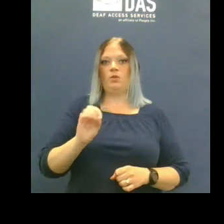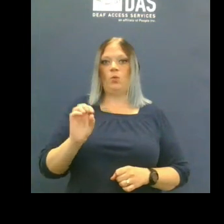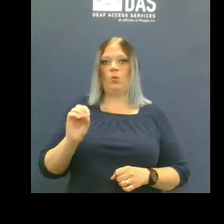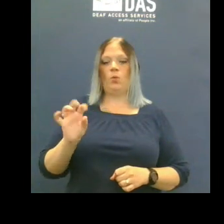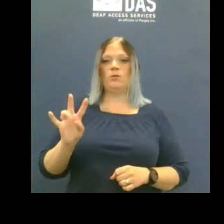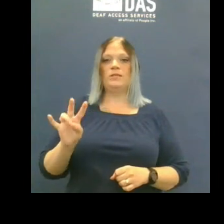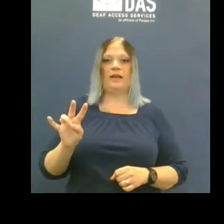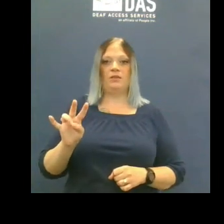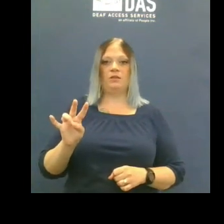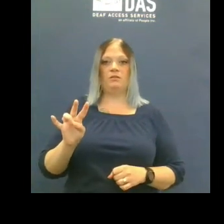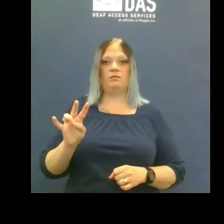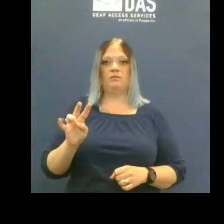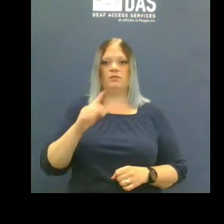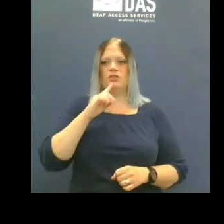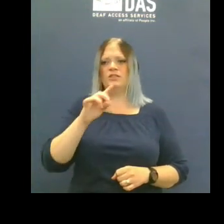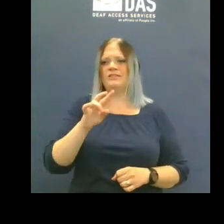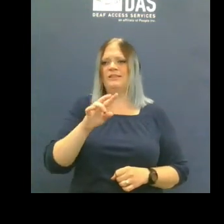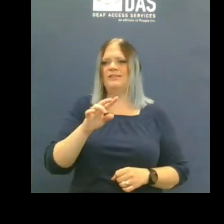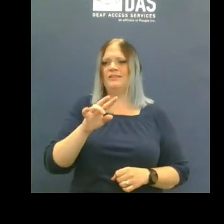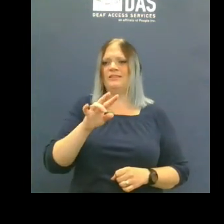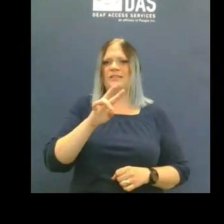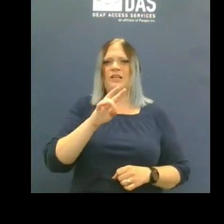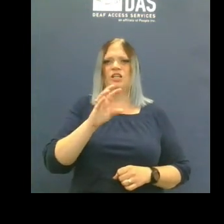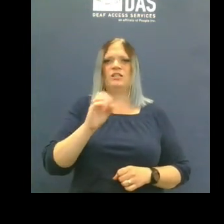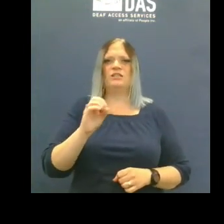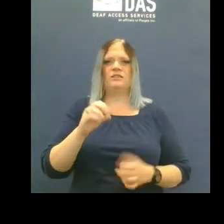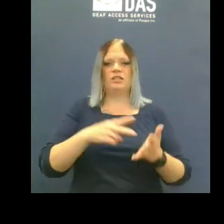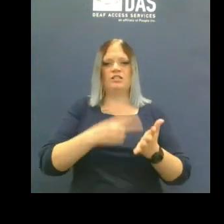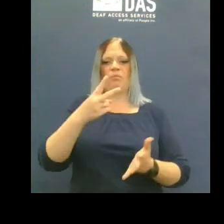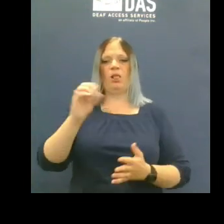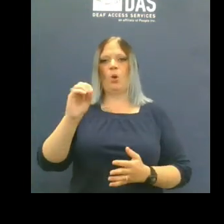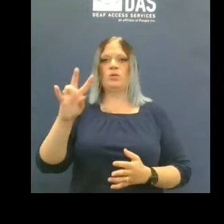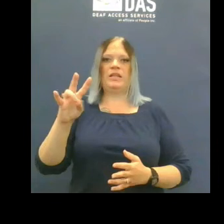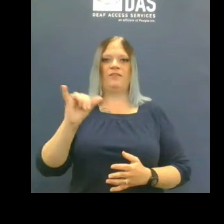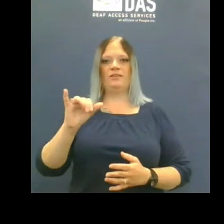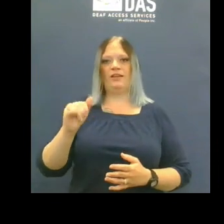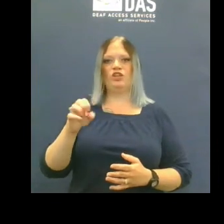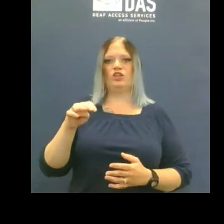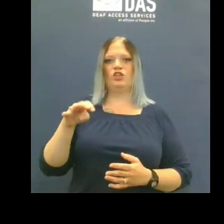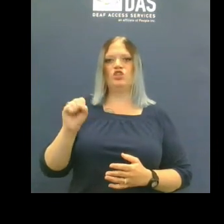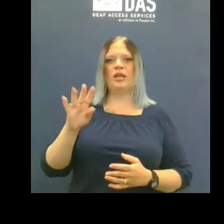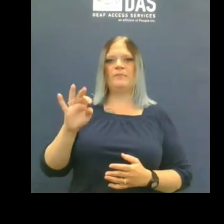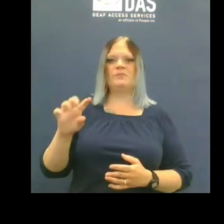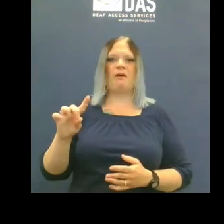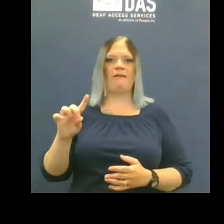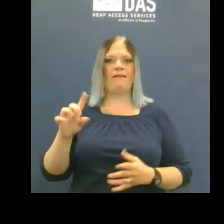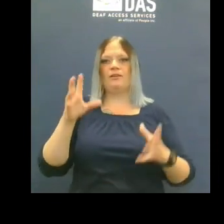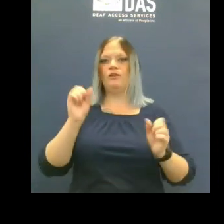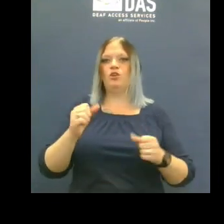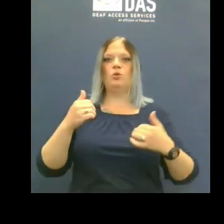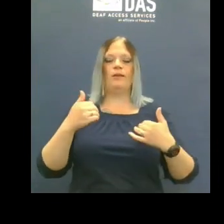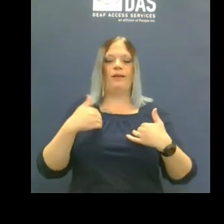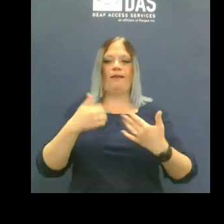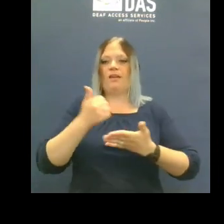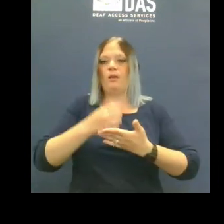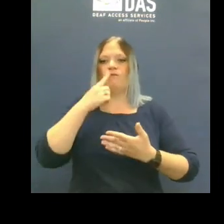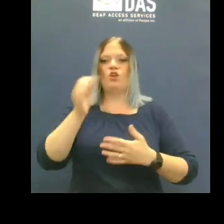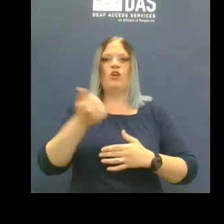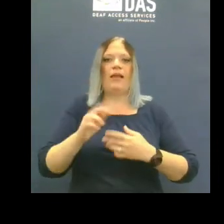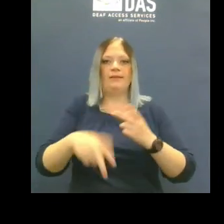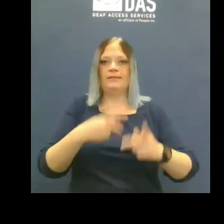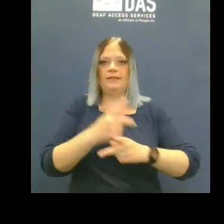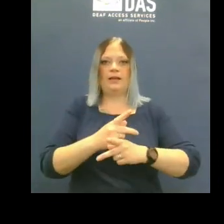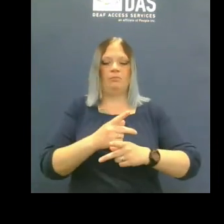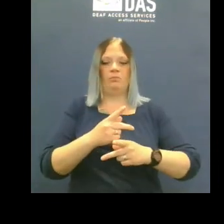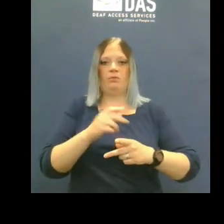831-7007. Remember, just like James Bond 007, and get information about any type of substance use disorder and get an